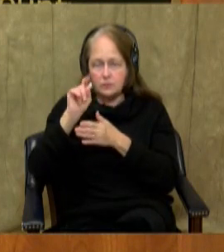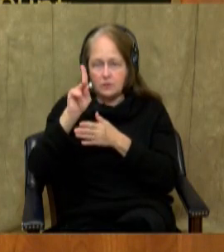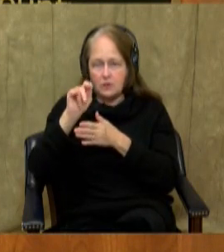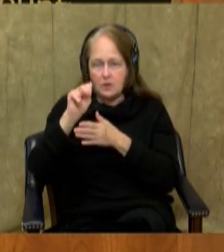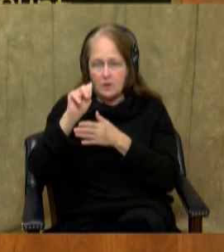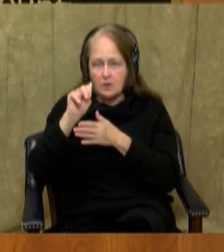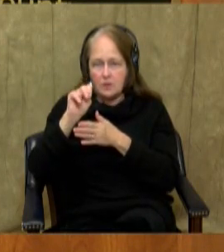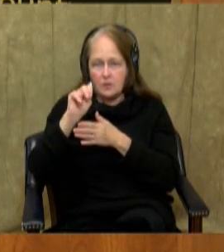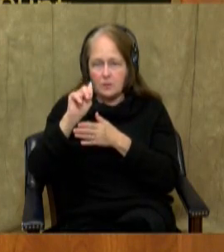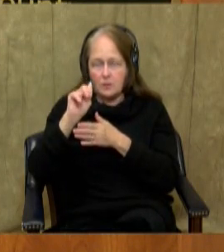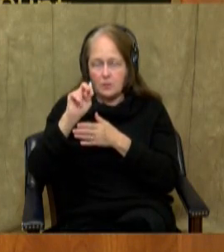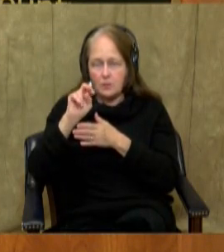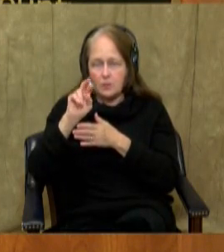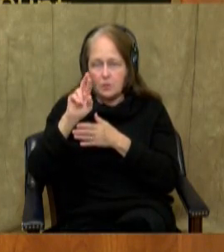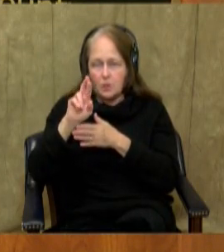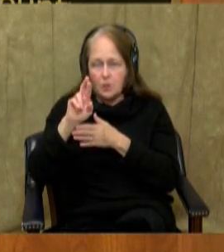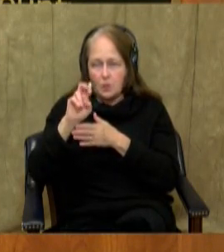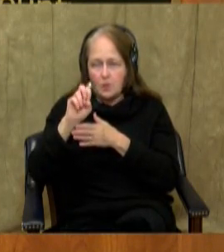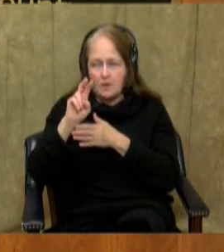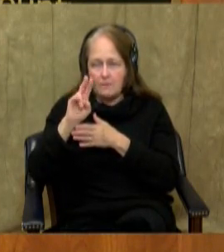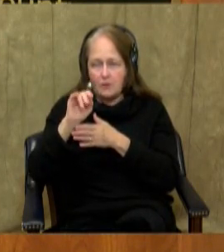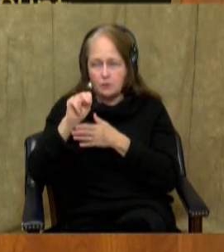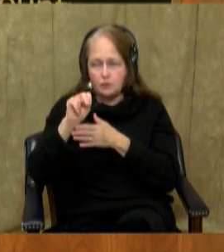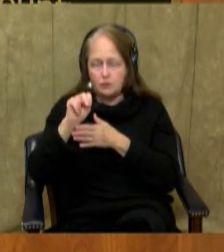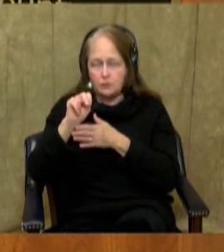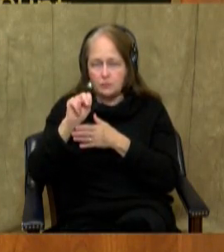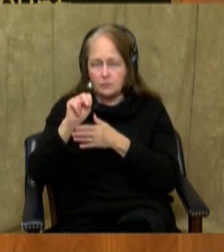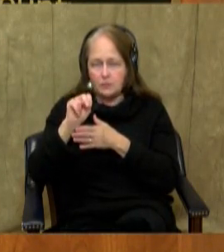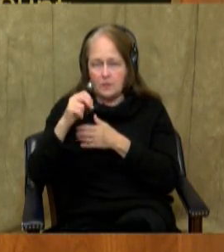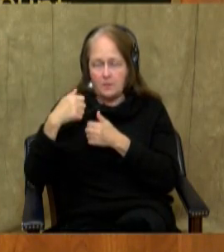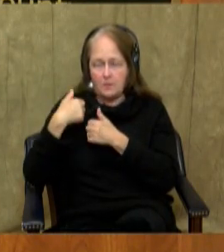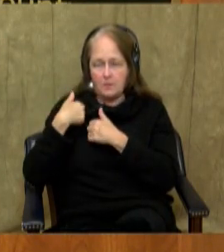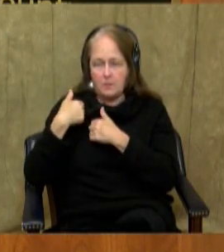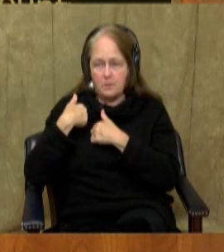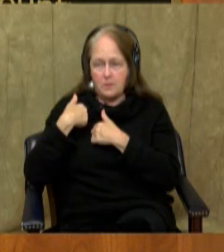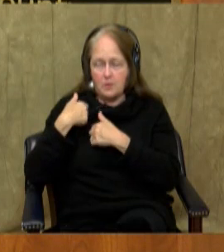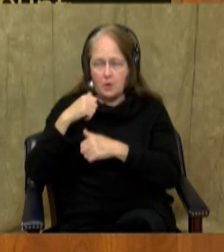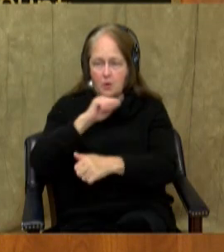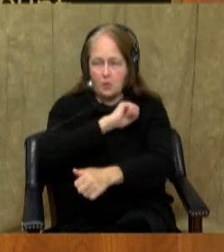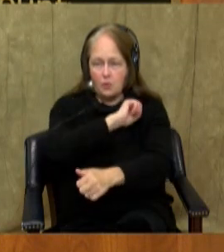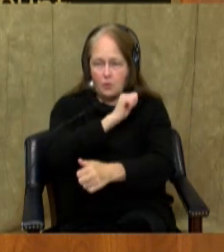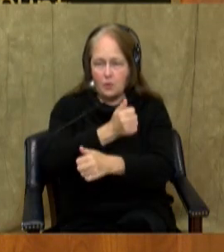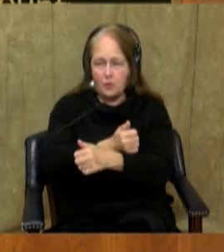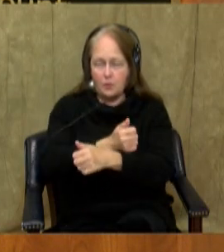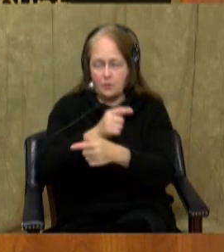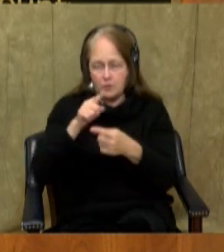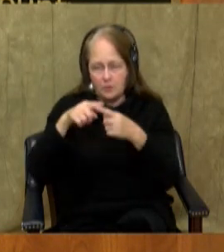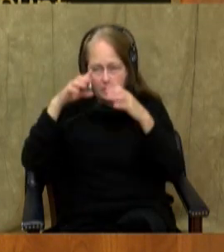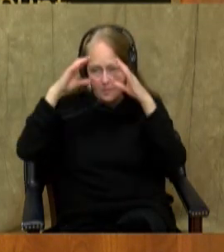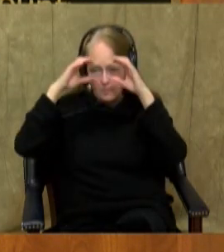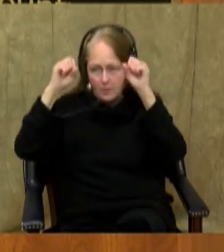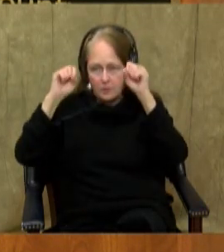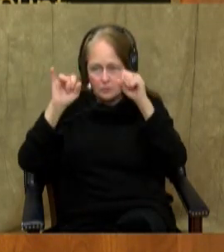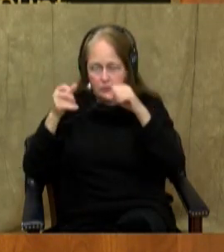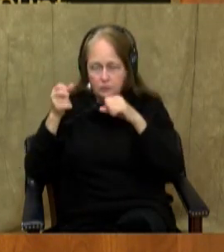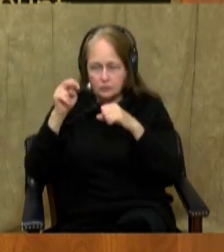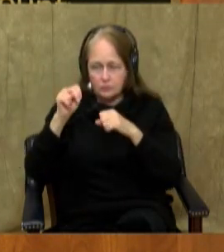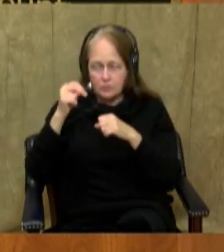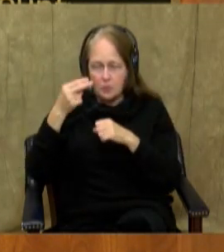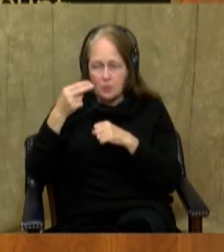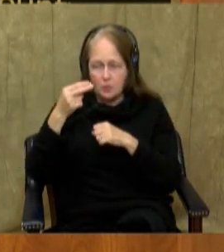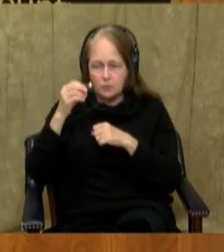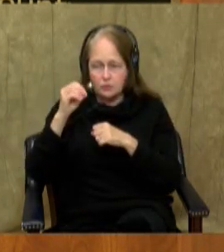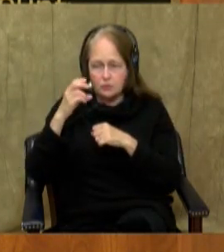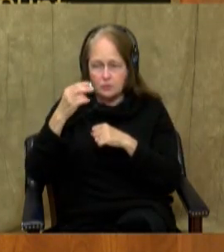and that gave military authority to President Johnson. Ho Chi Minh